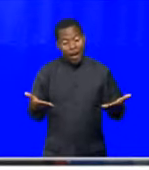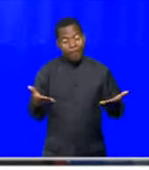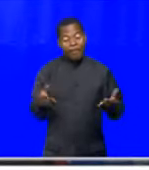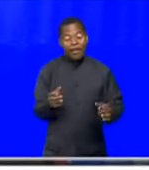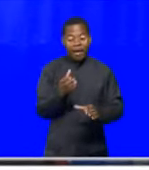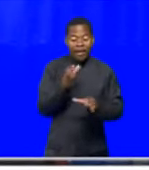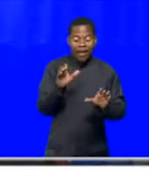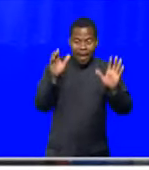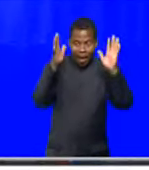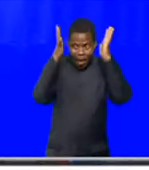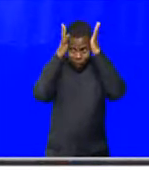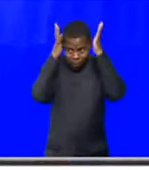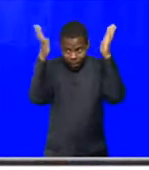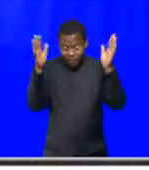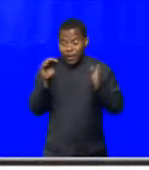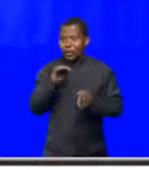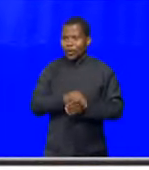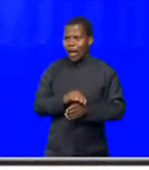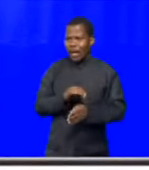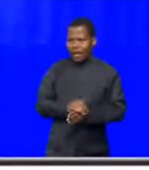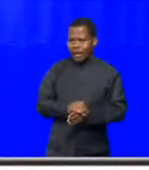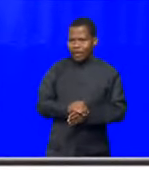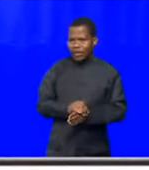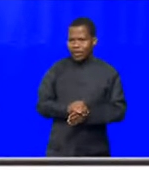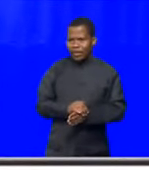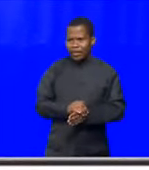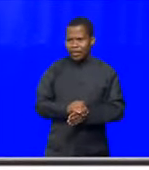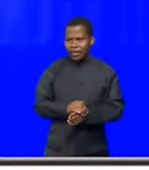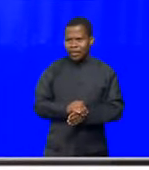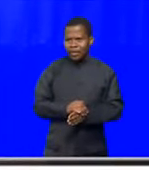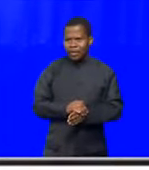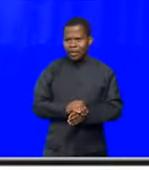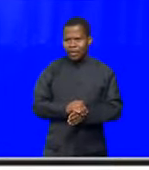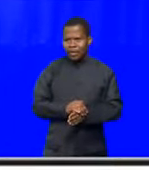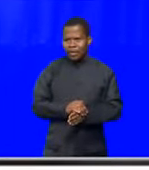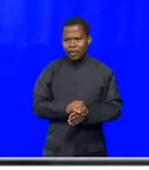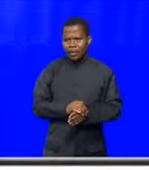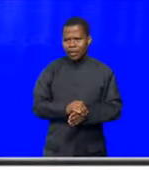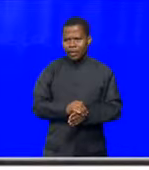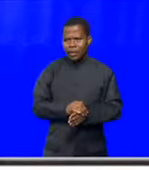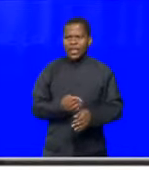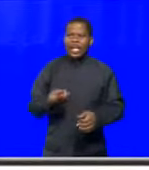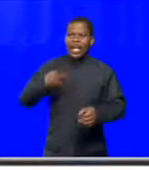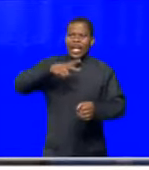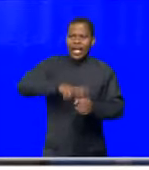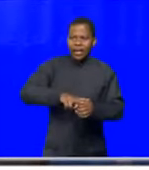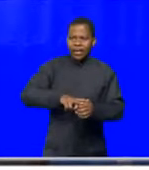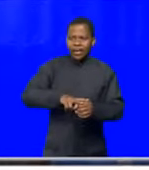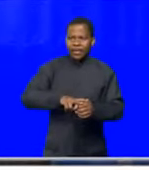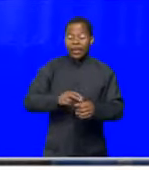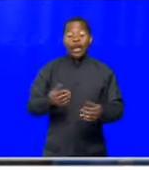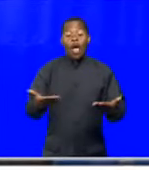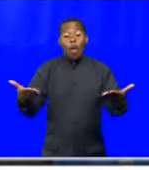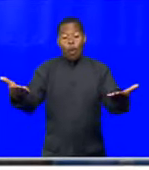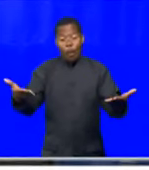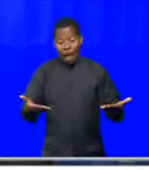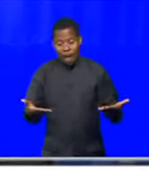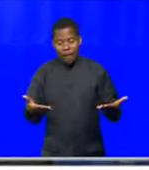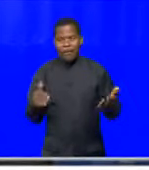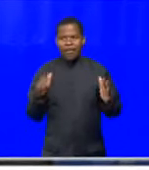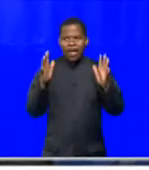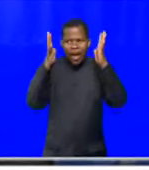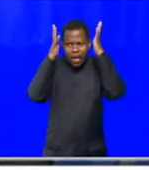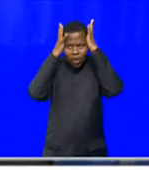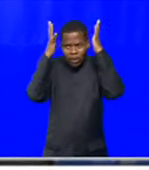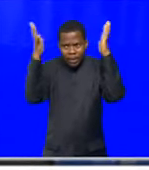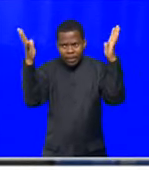of Eswatini. Mr. President, we welcome you to Eswatini,